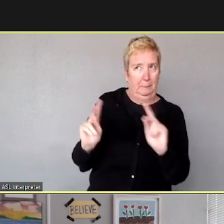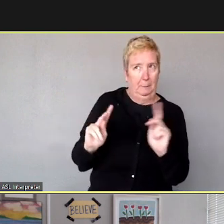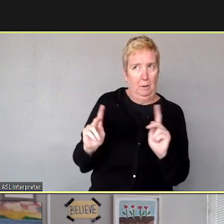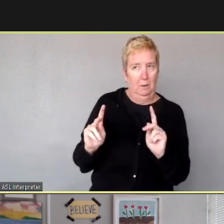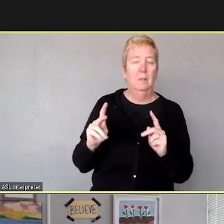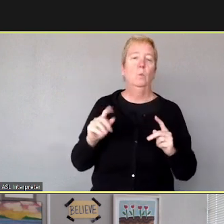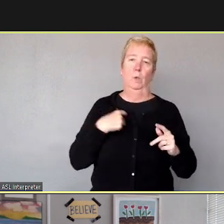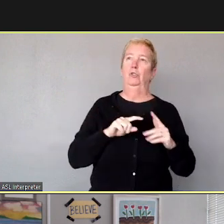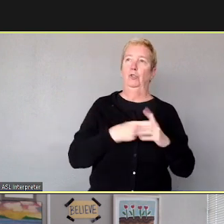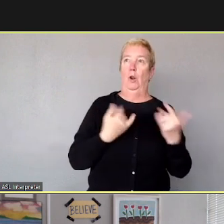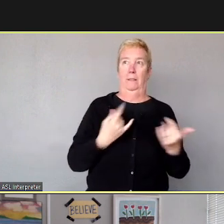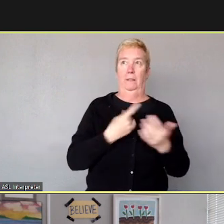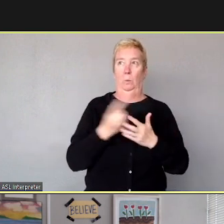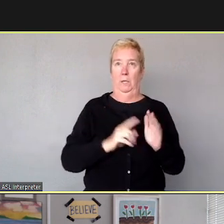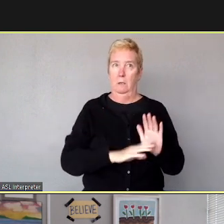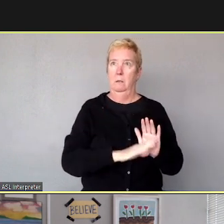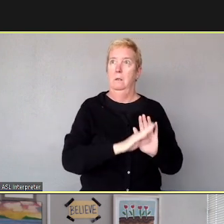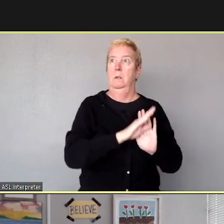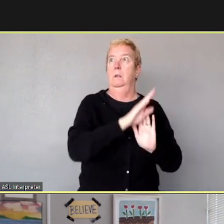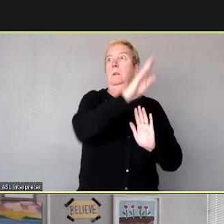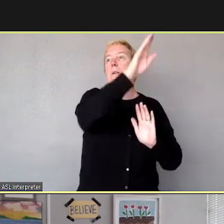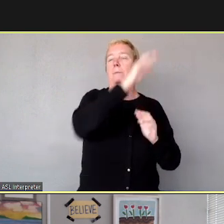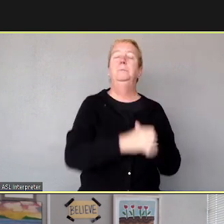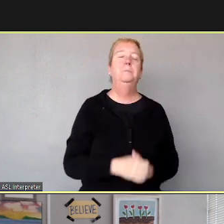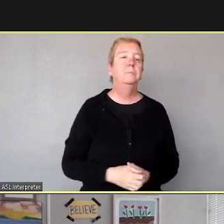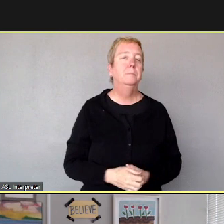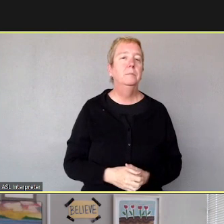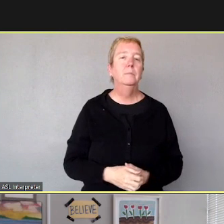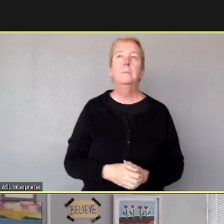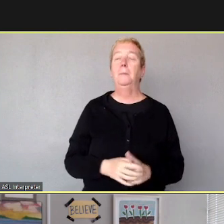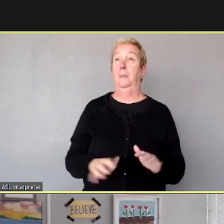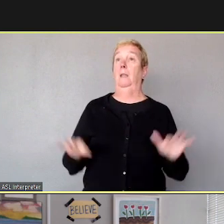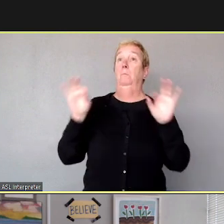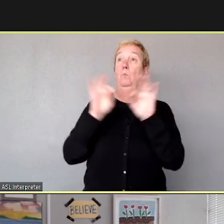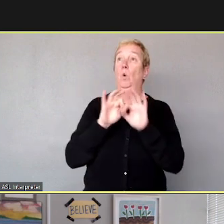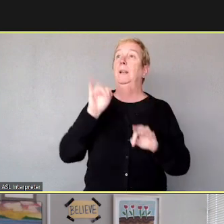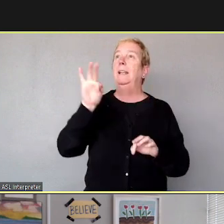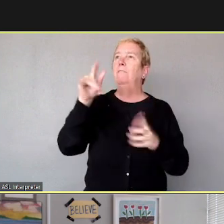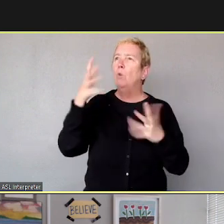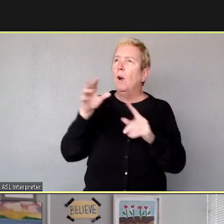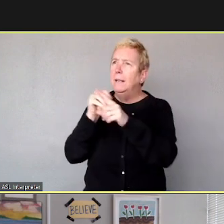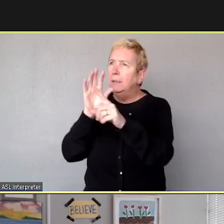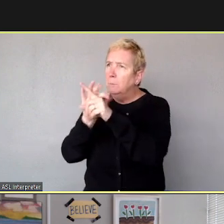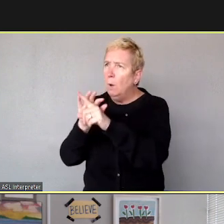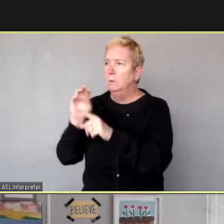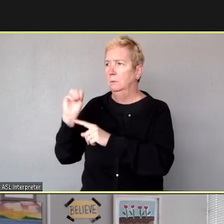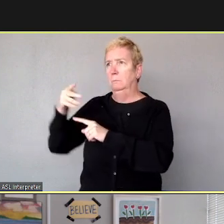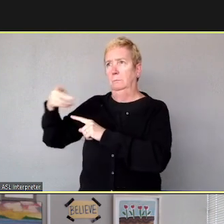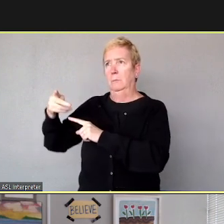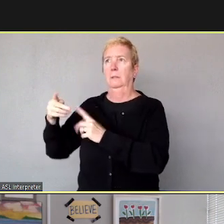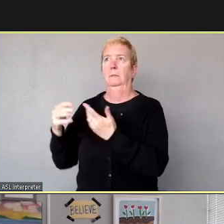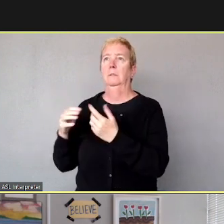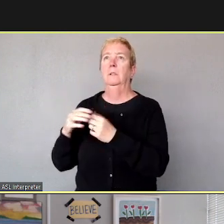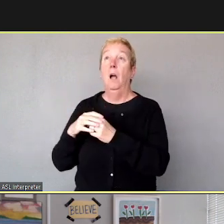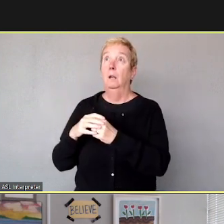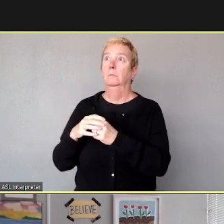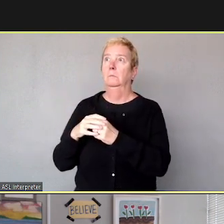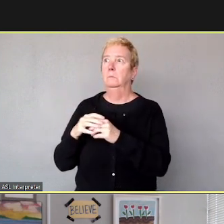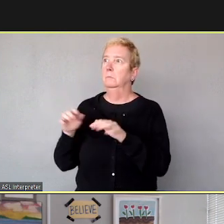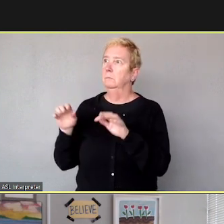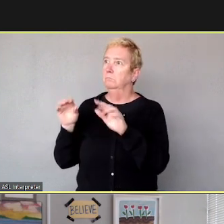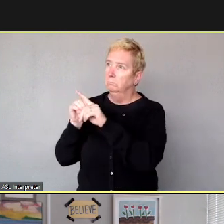up this week. So one of the important things to know that if you have been exposed to monkeypox, you should let, like I said,